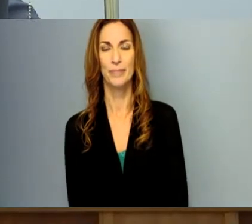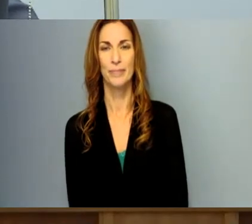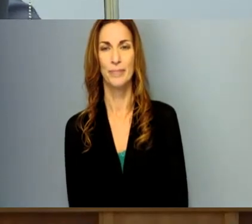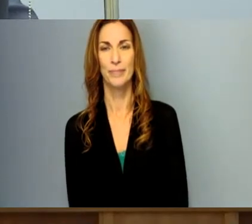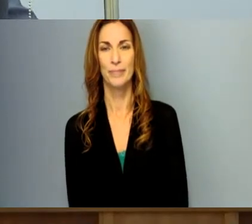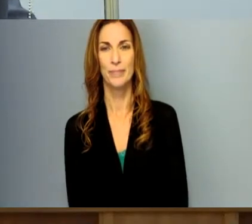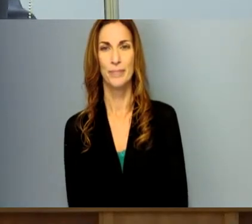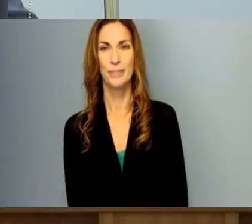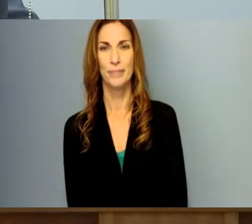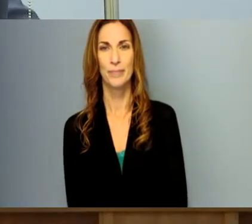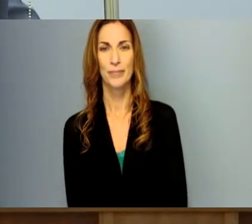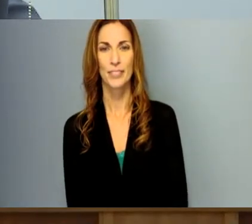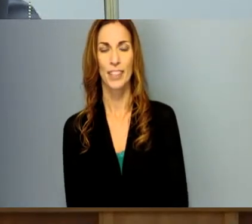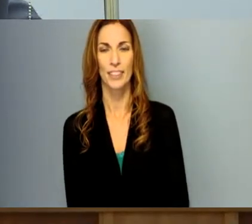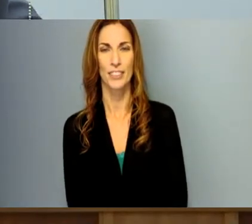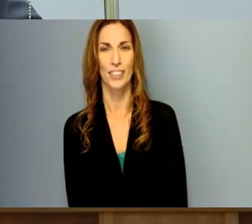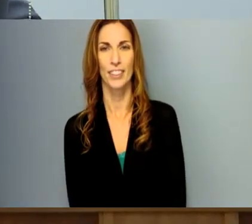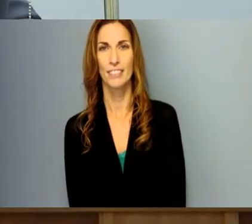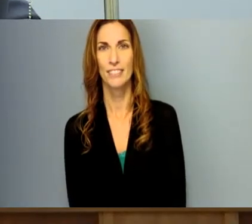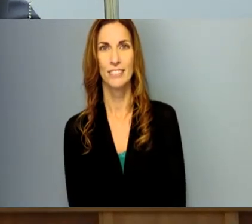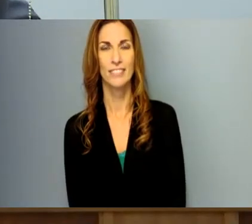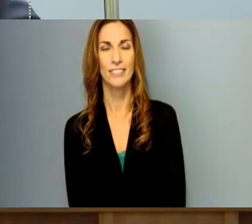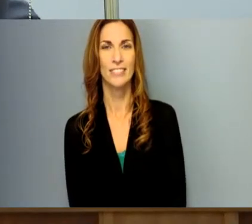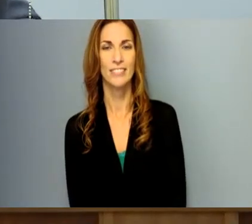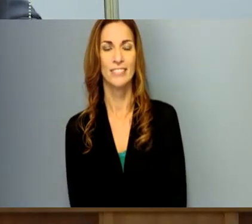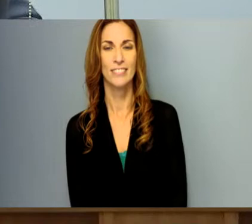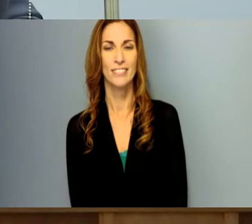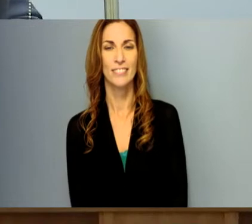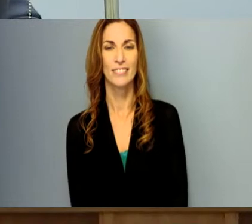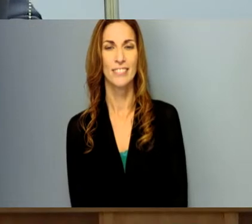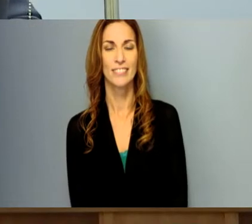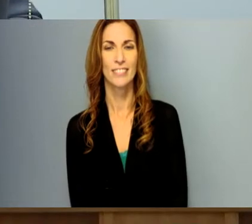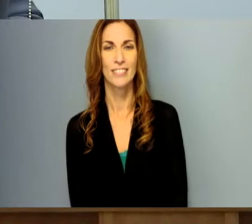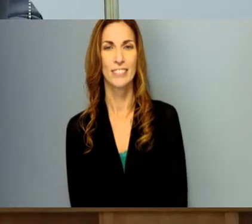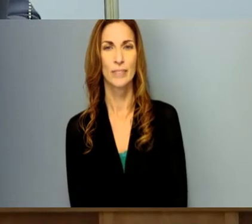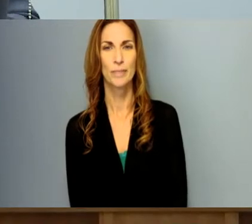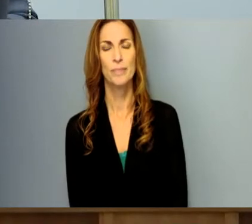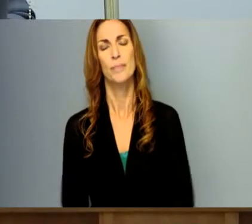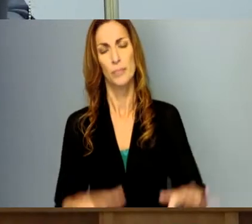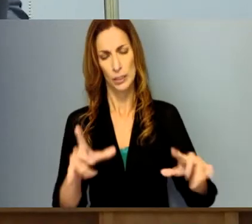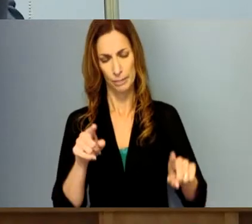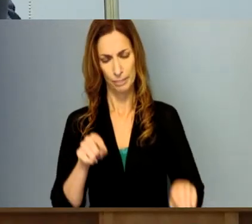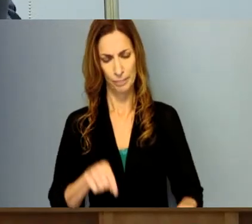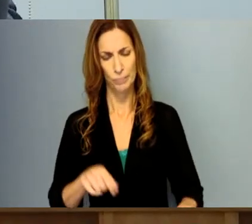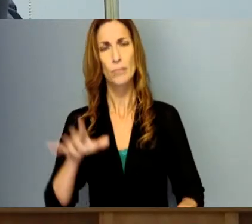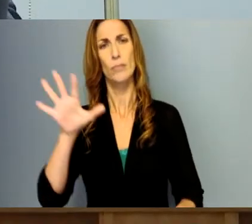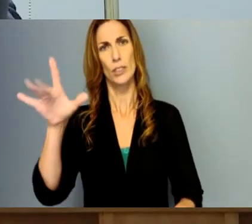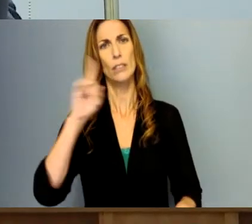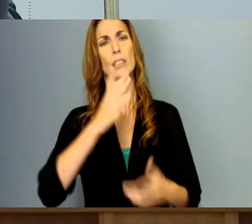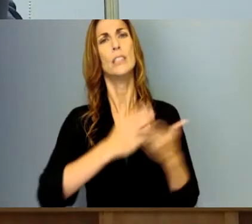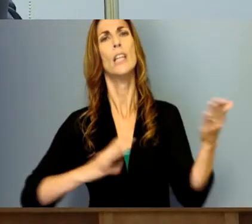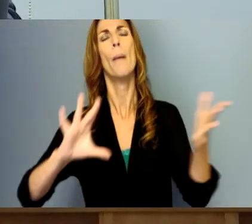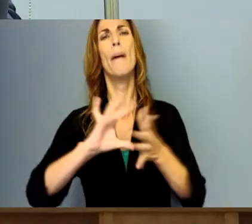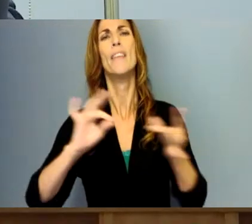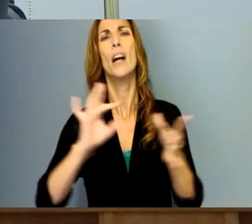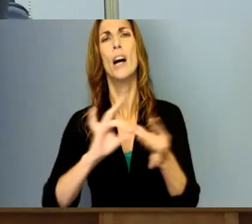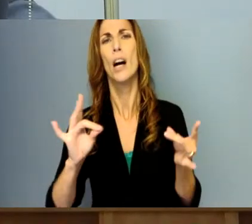see. All that. In terms of some of the comments,